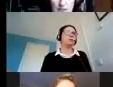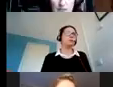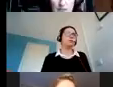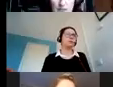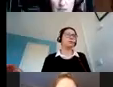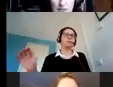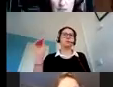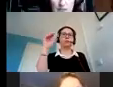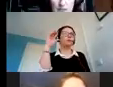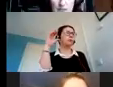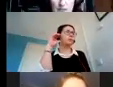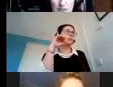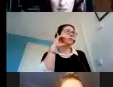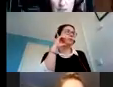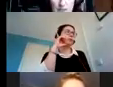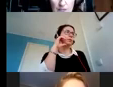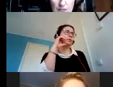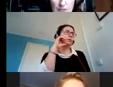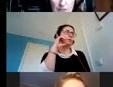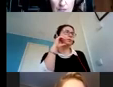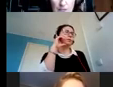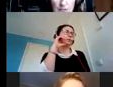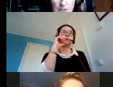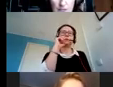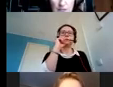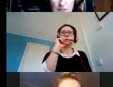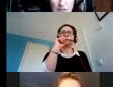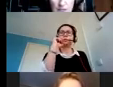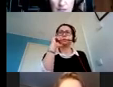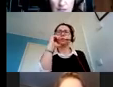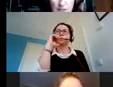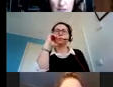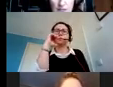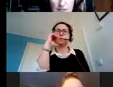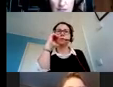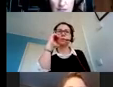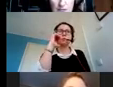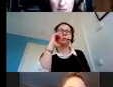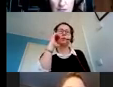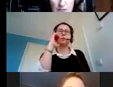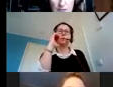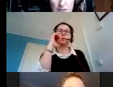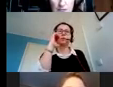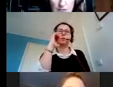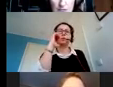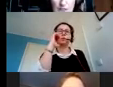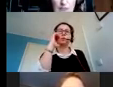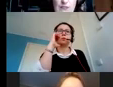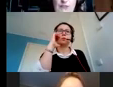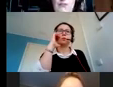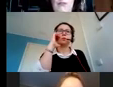such a distinguished speakers and friends and colleagues. Yes, as Maddalena